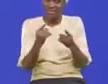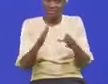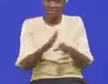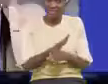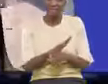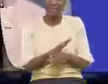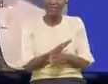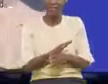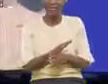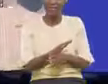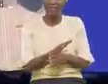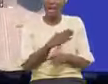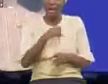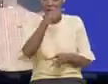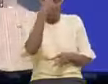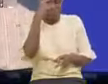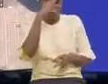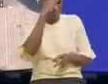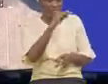Amegbetɔ nye nuvɔwɔla.